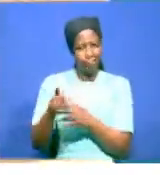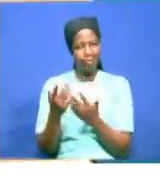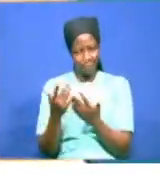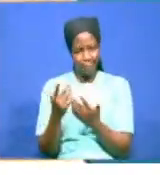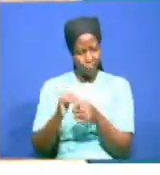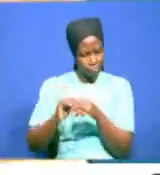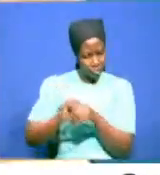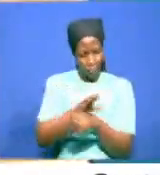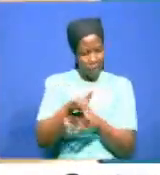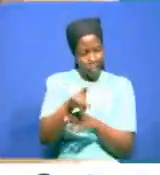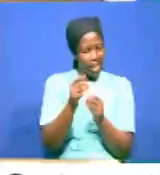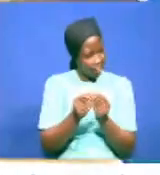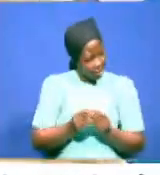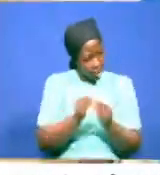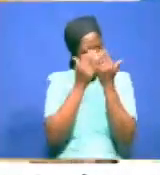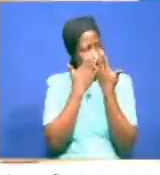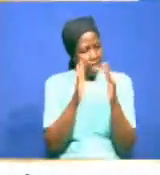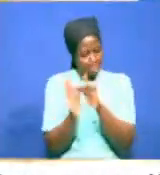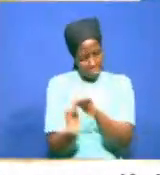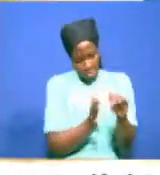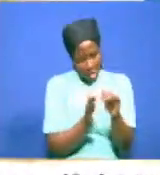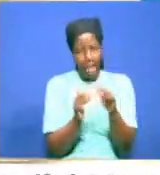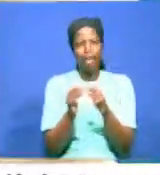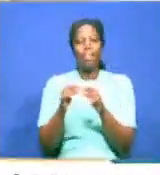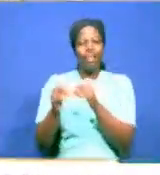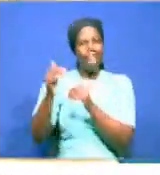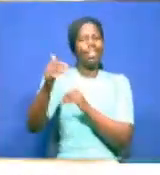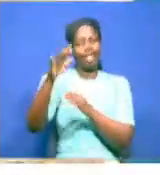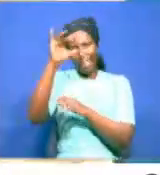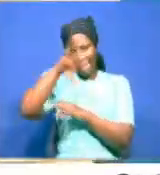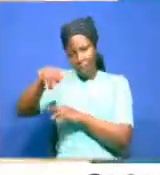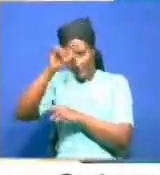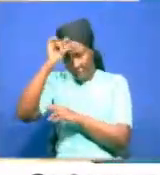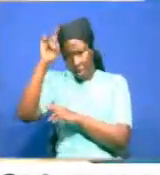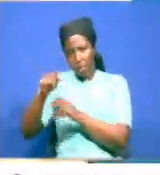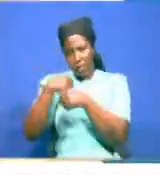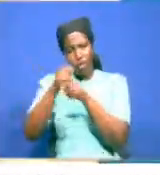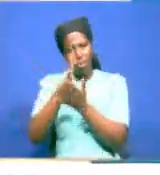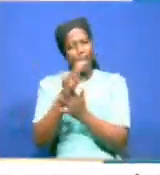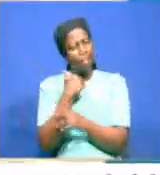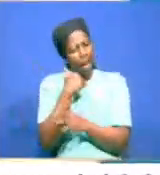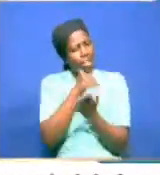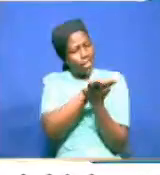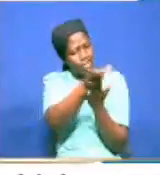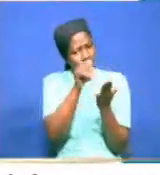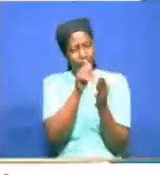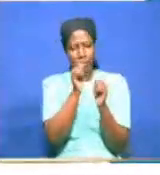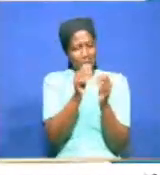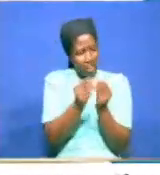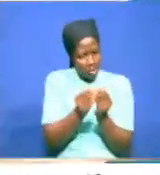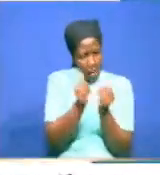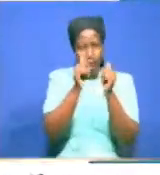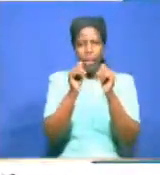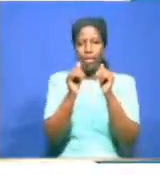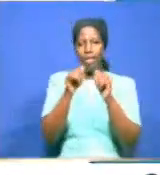19 is over, there's need for county governments to ensure they have centers that address issues of disability.